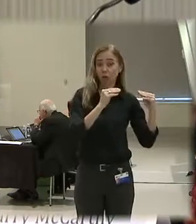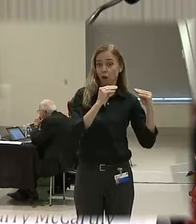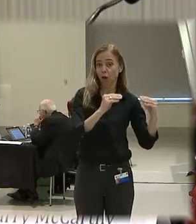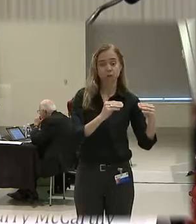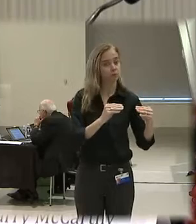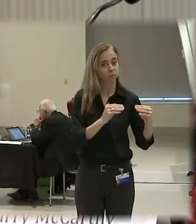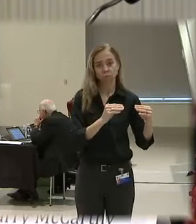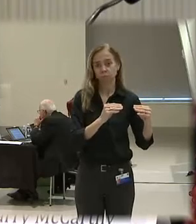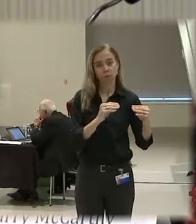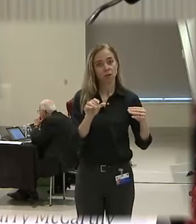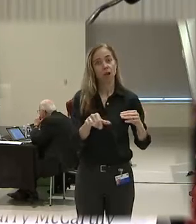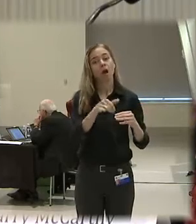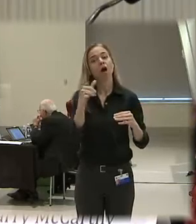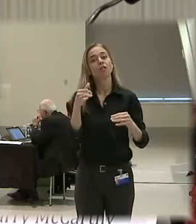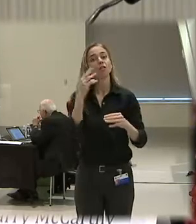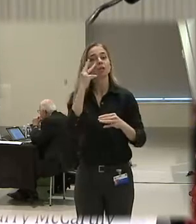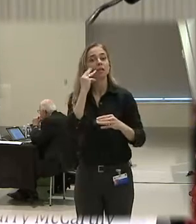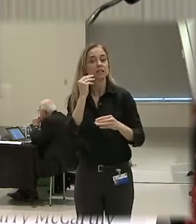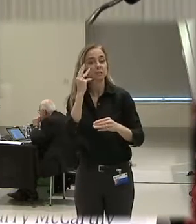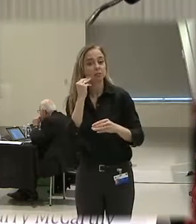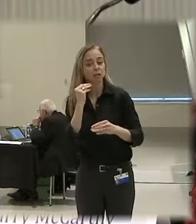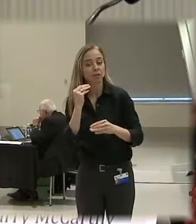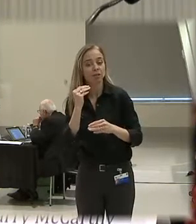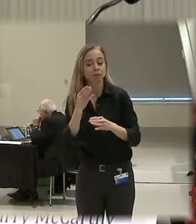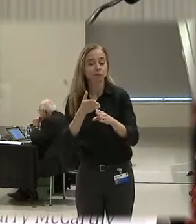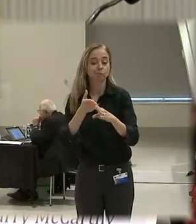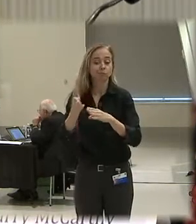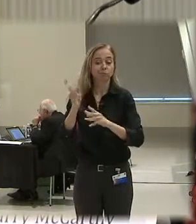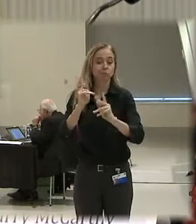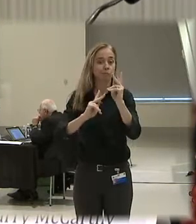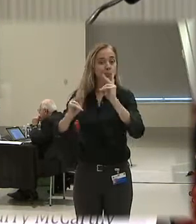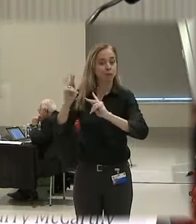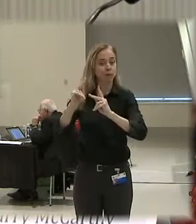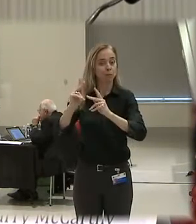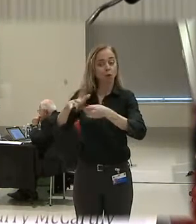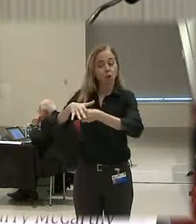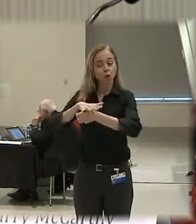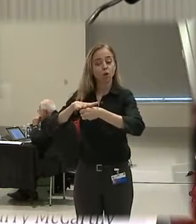other experienced professionals out there, whether in the local,